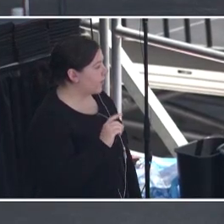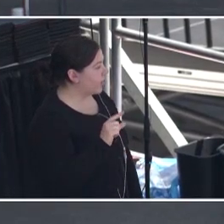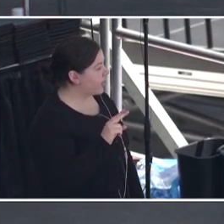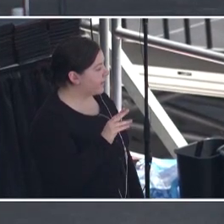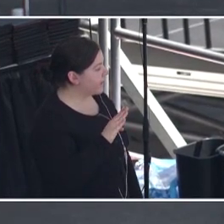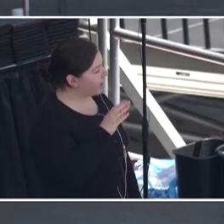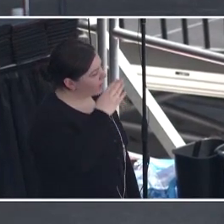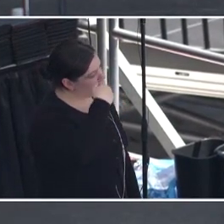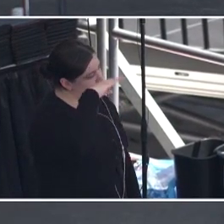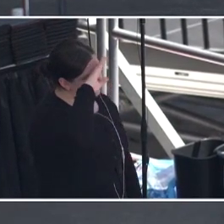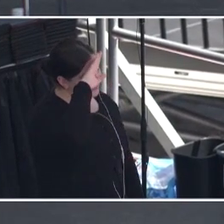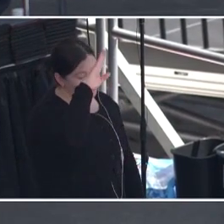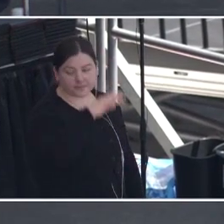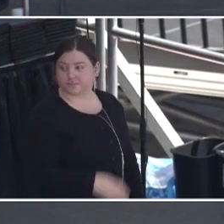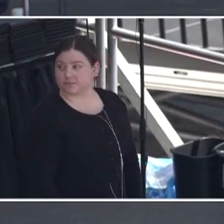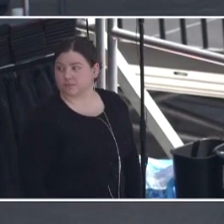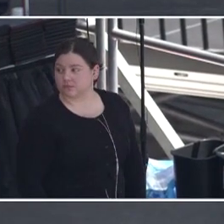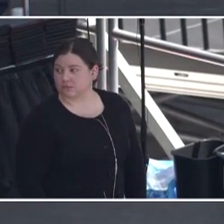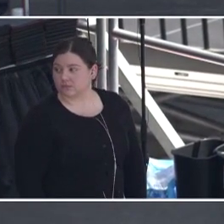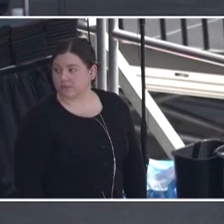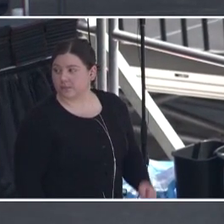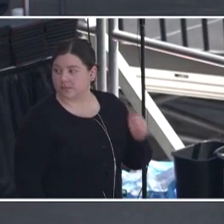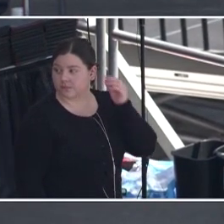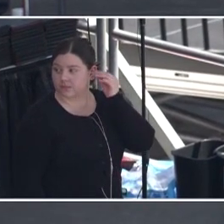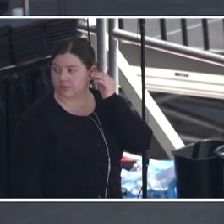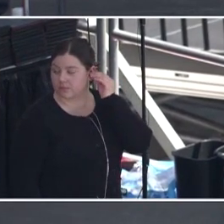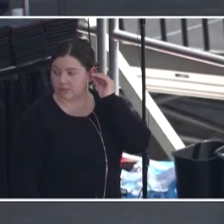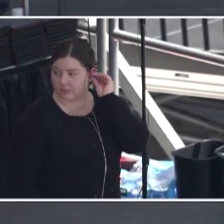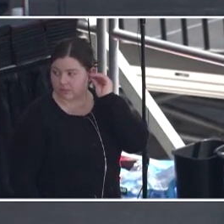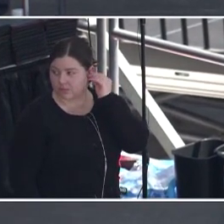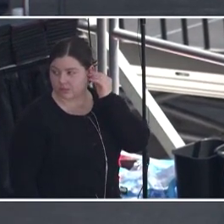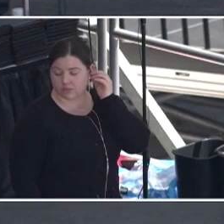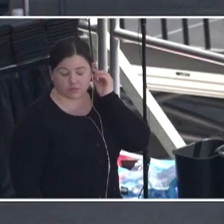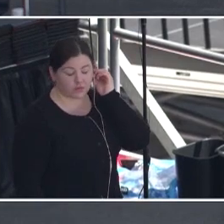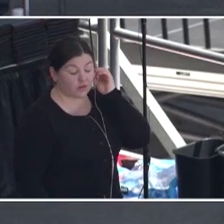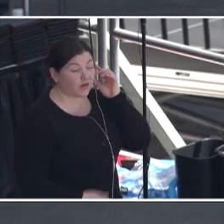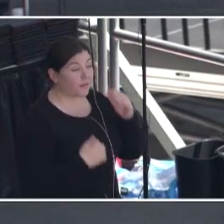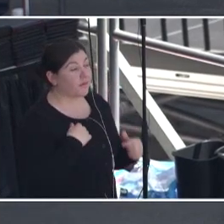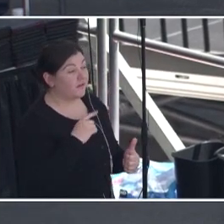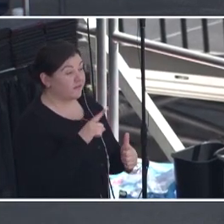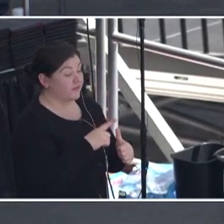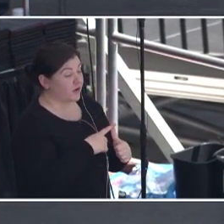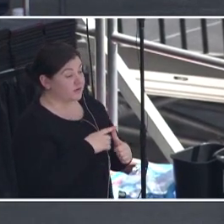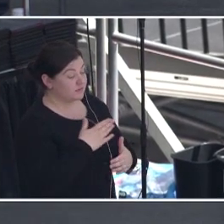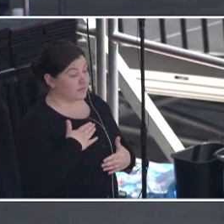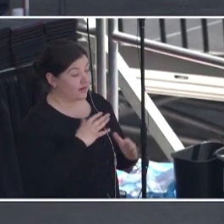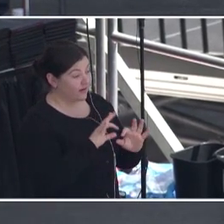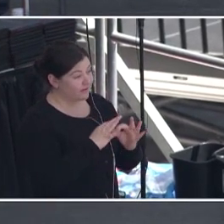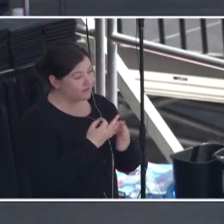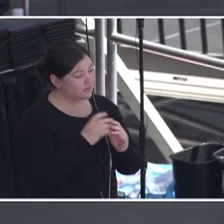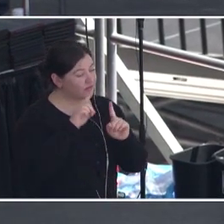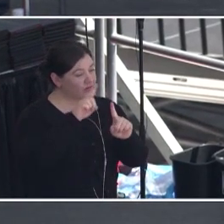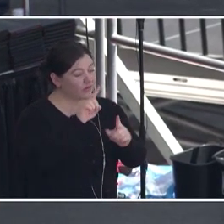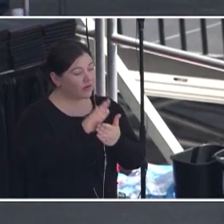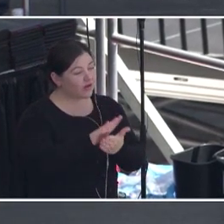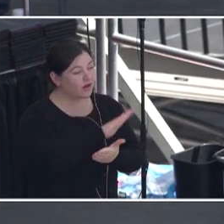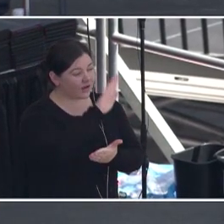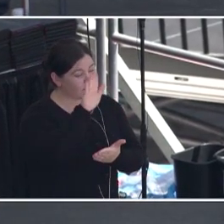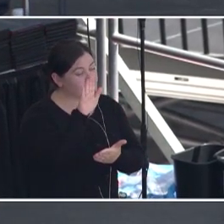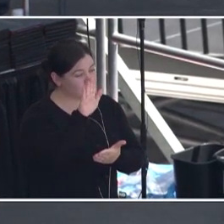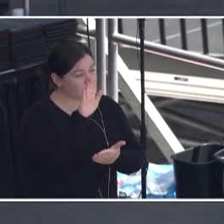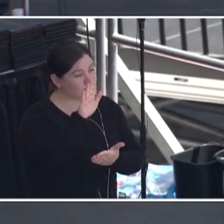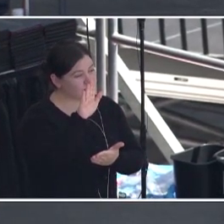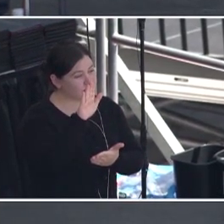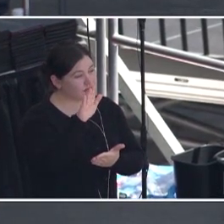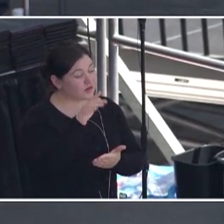I am also the first in the family to attend college, and I owe it all to